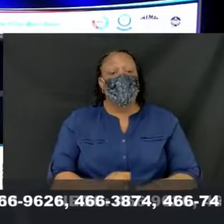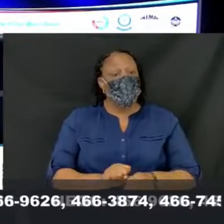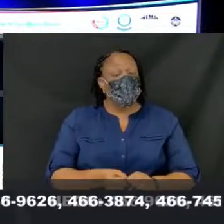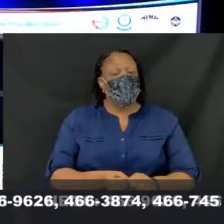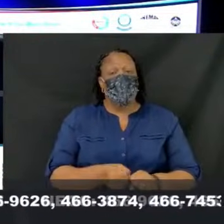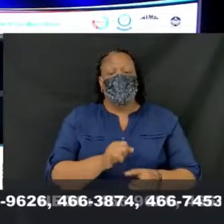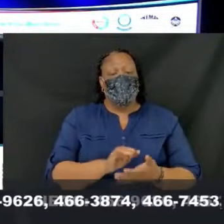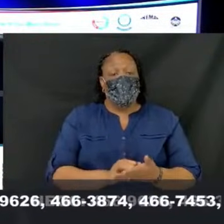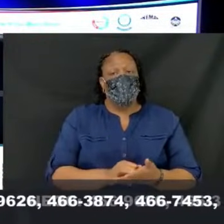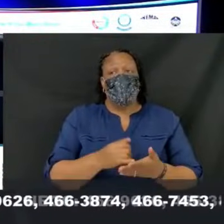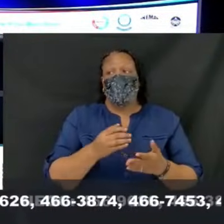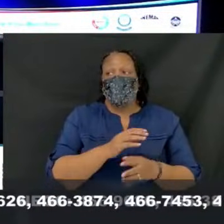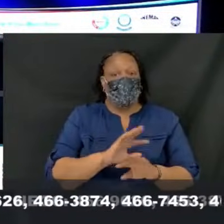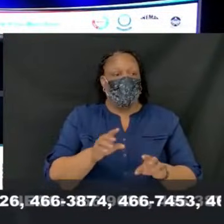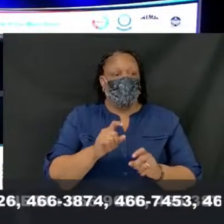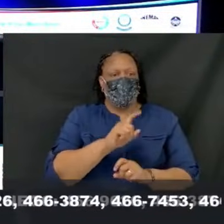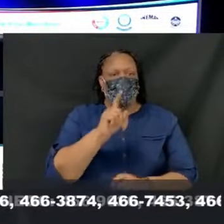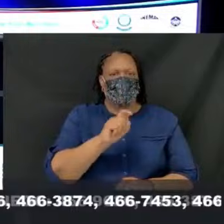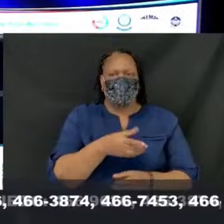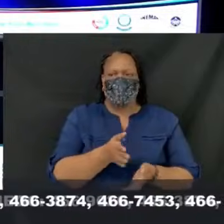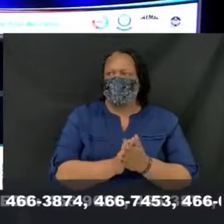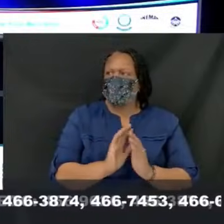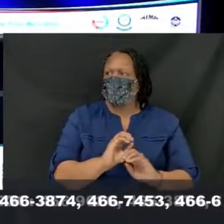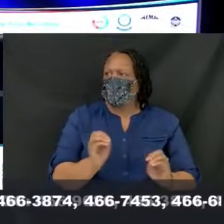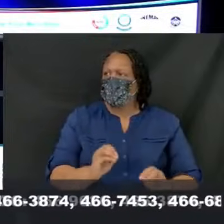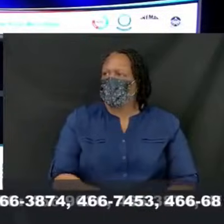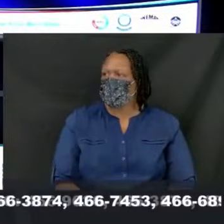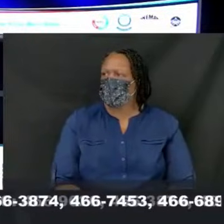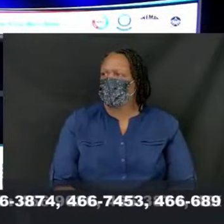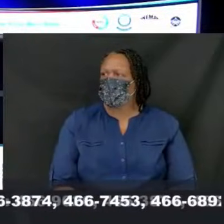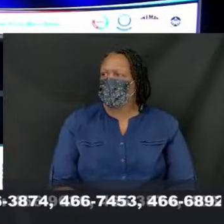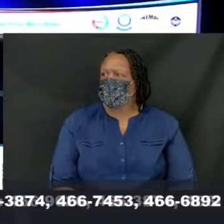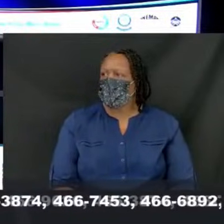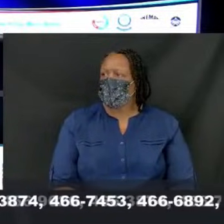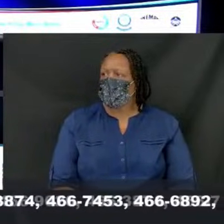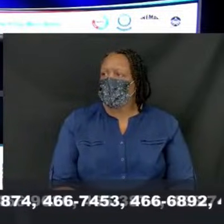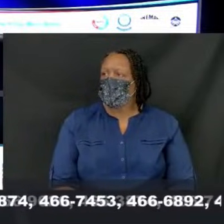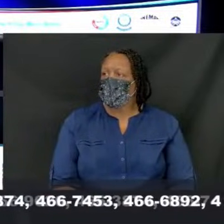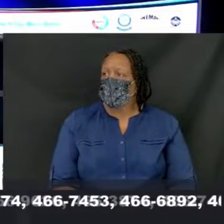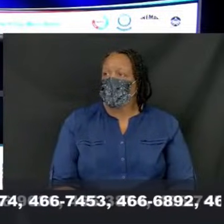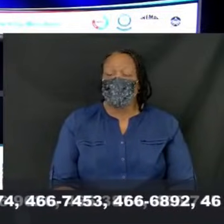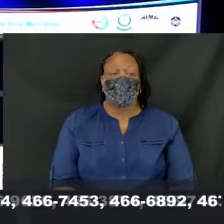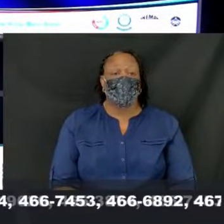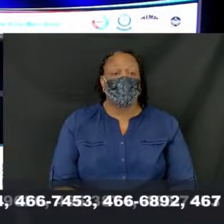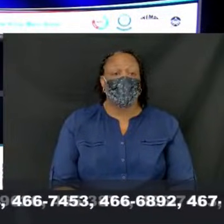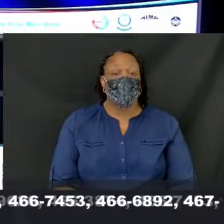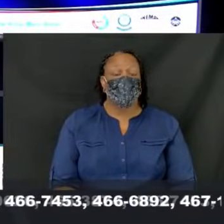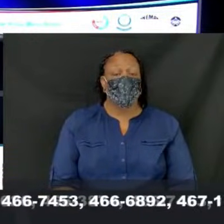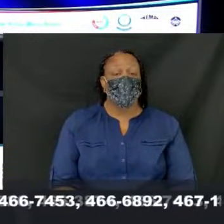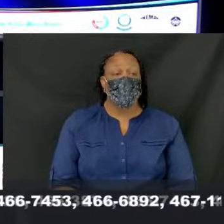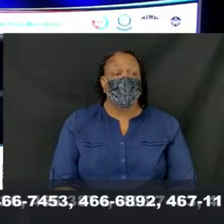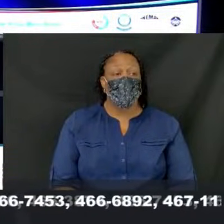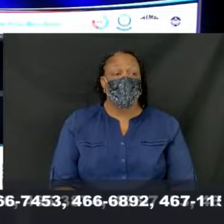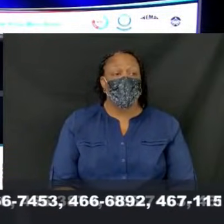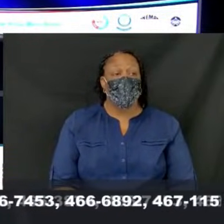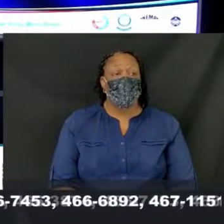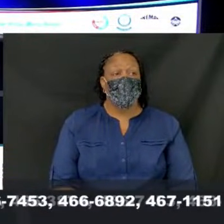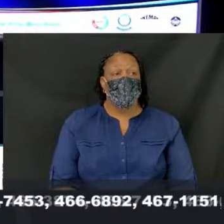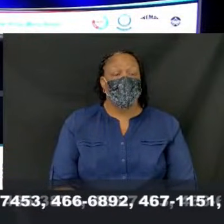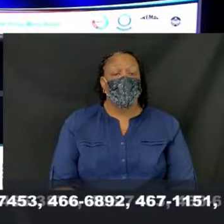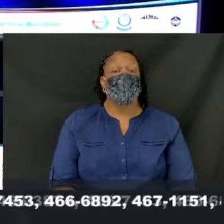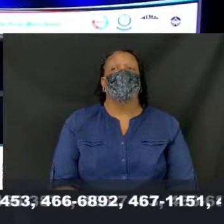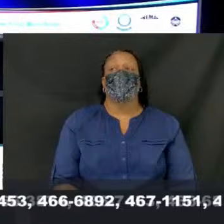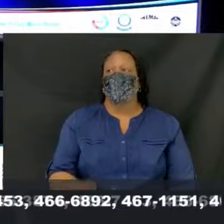so forth, and they don't question it. You yourself made a grand announcement today about the malaria vaccine. That is excellent